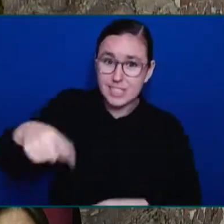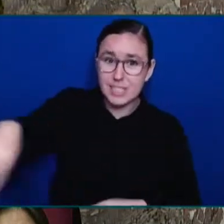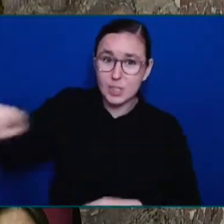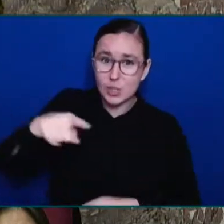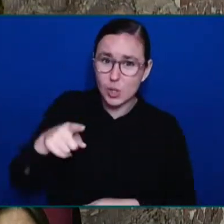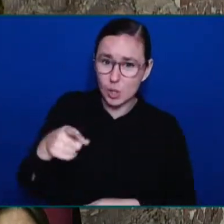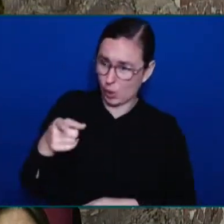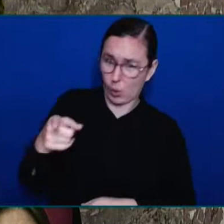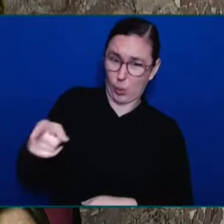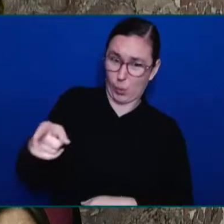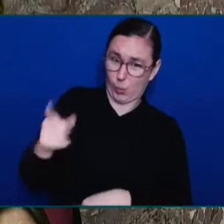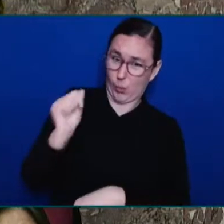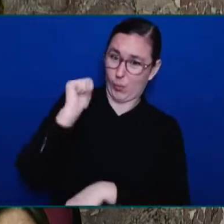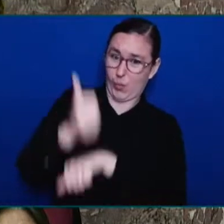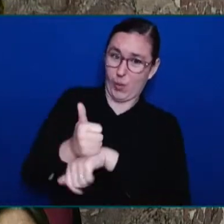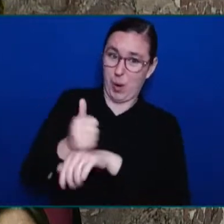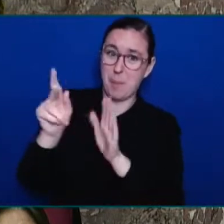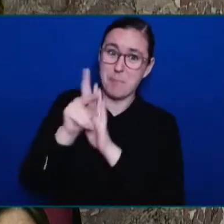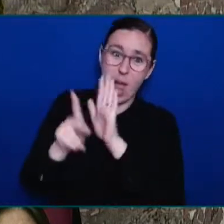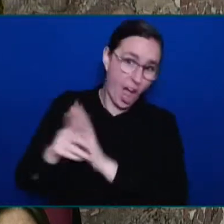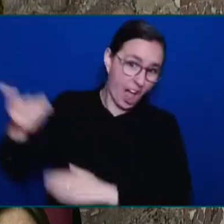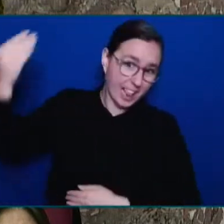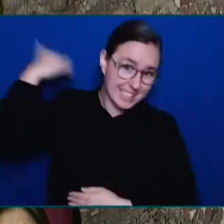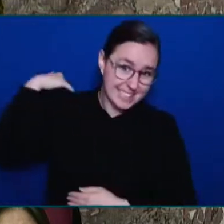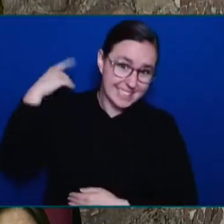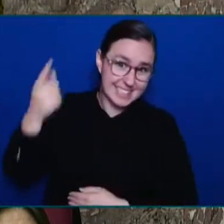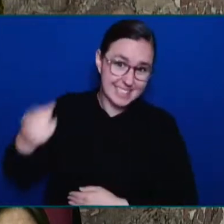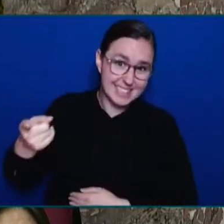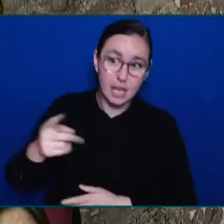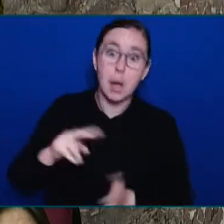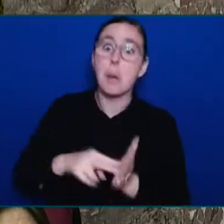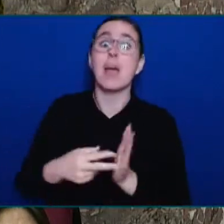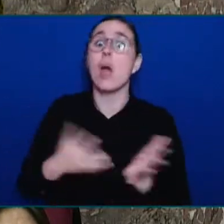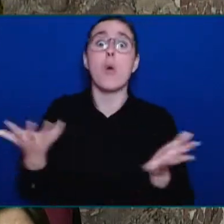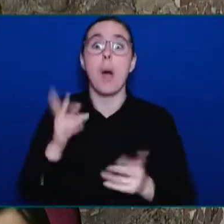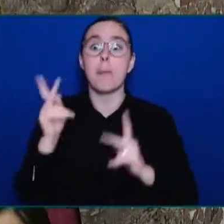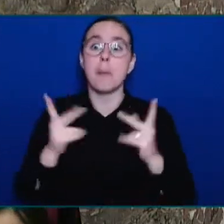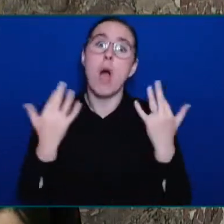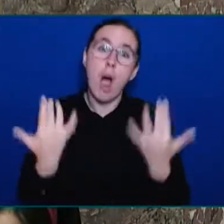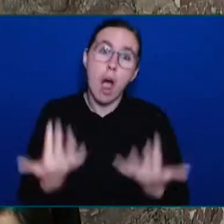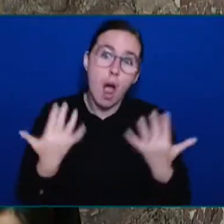to sit and wait or buy their own care to make this argument in this House.